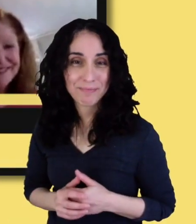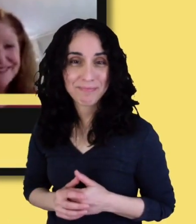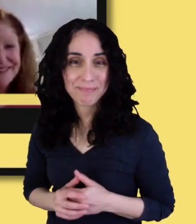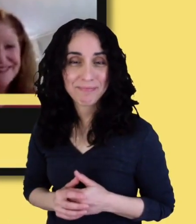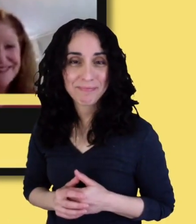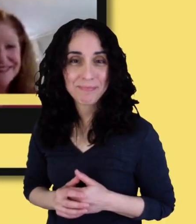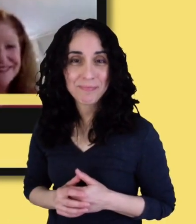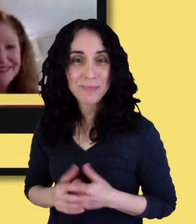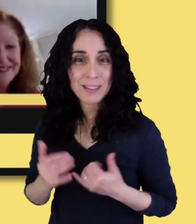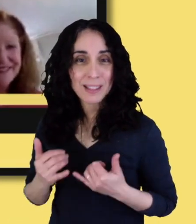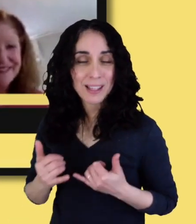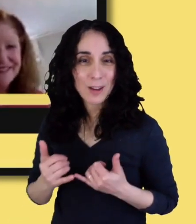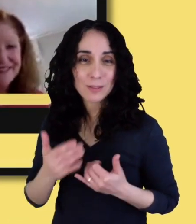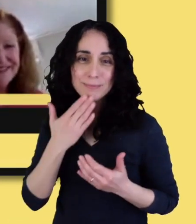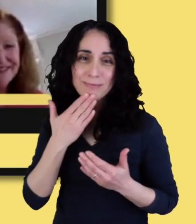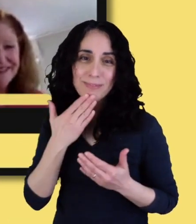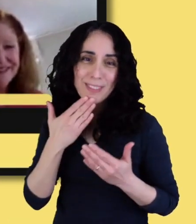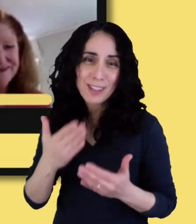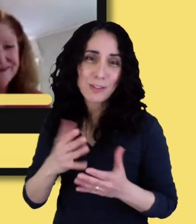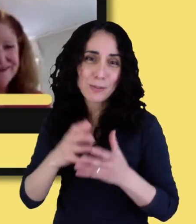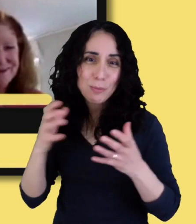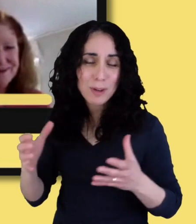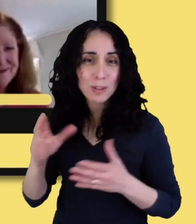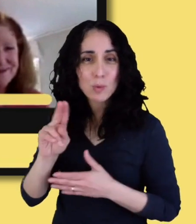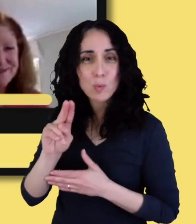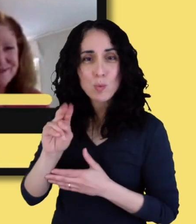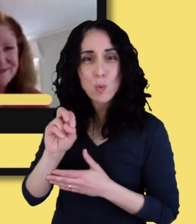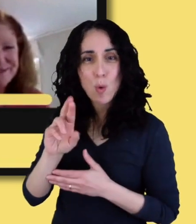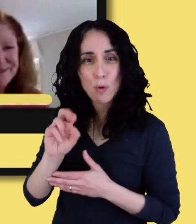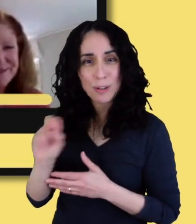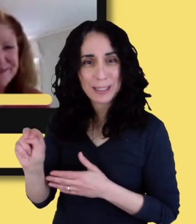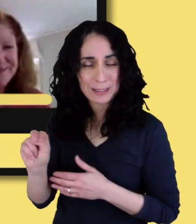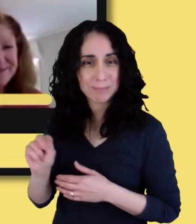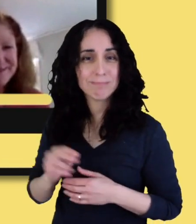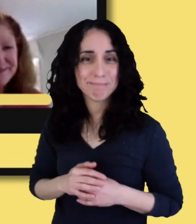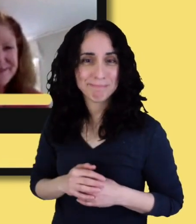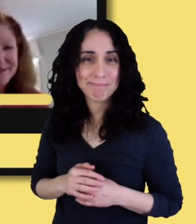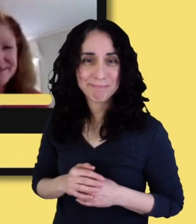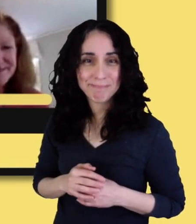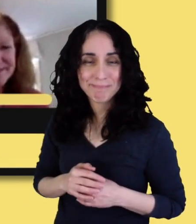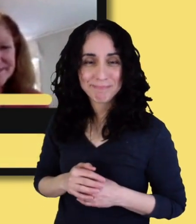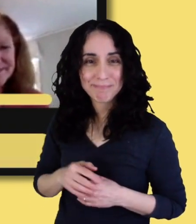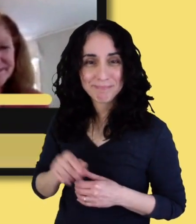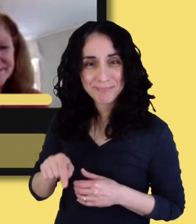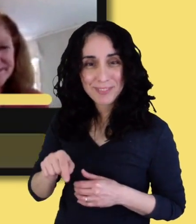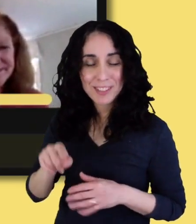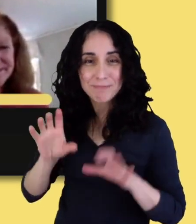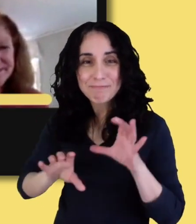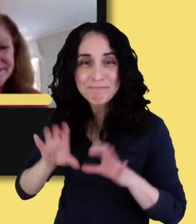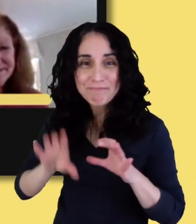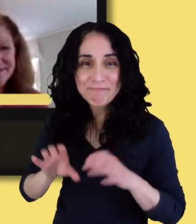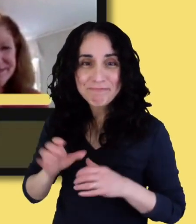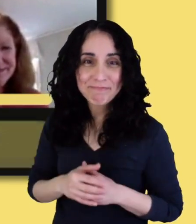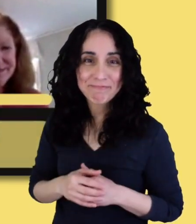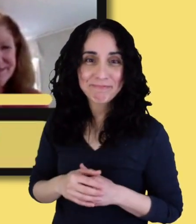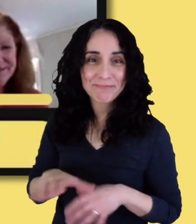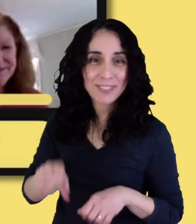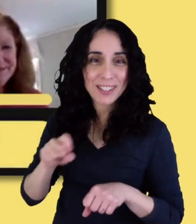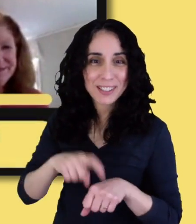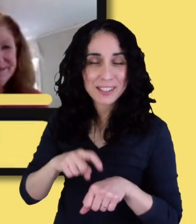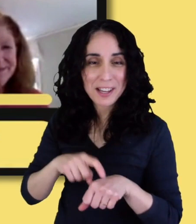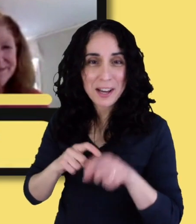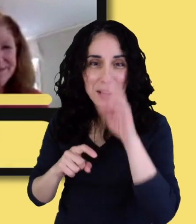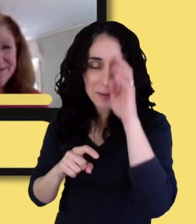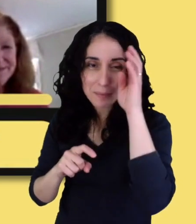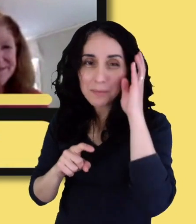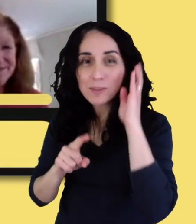want to take the time to say thank you so much to Noreen for this conversation and for taking this time out to